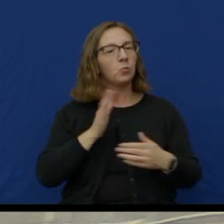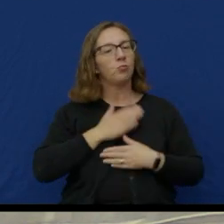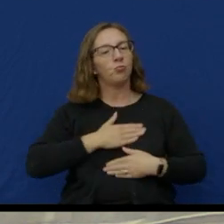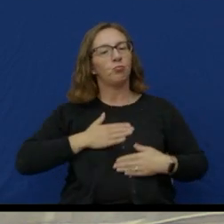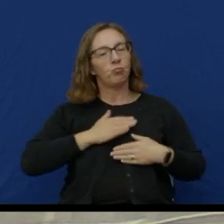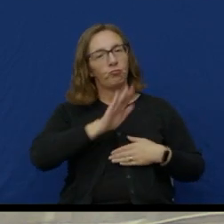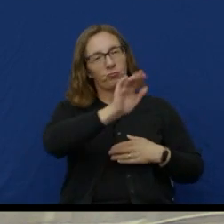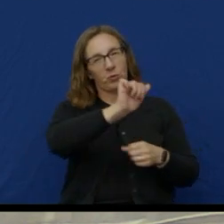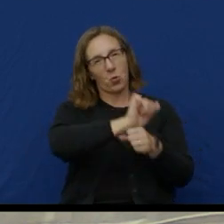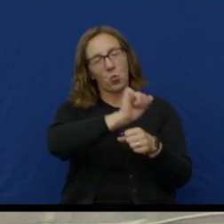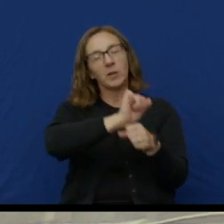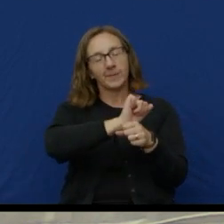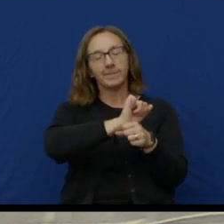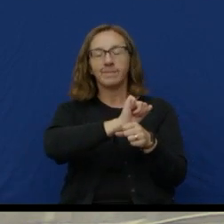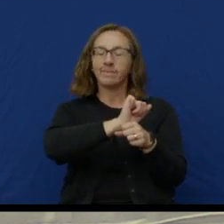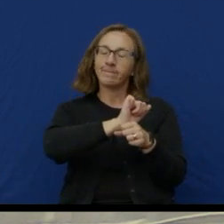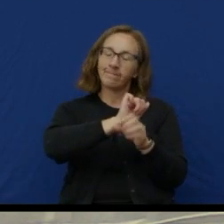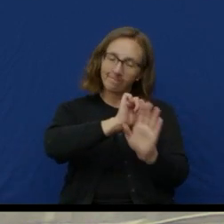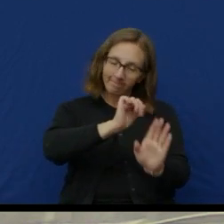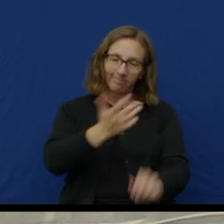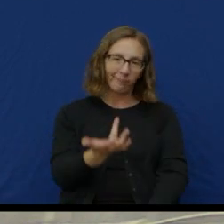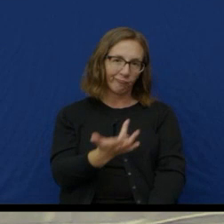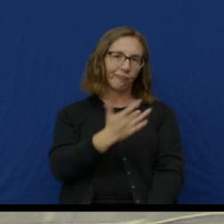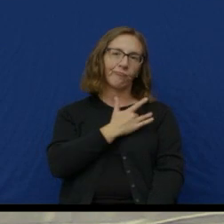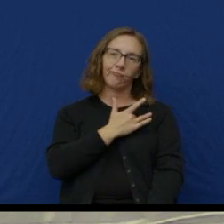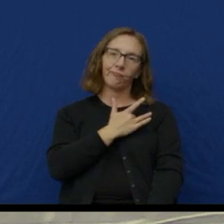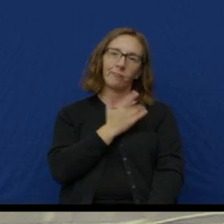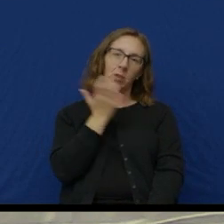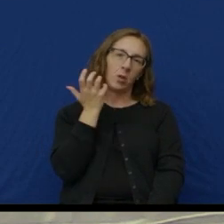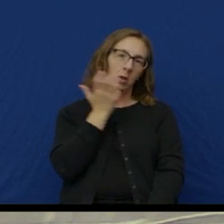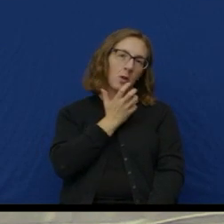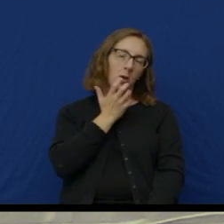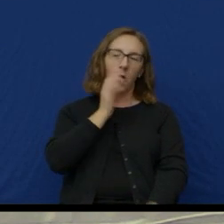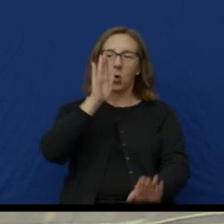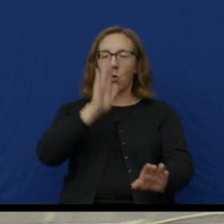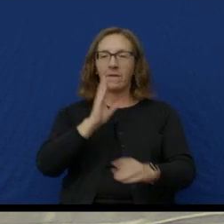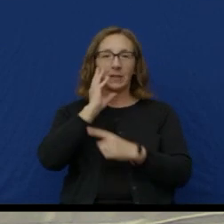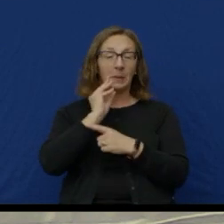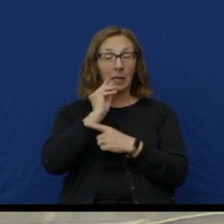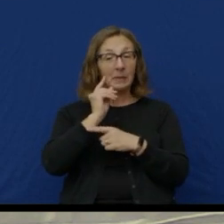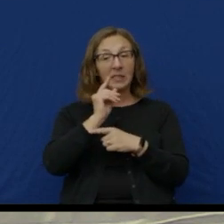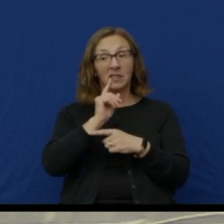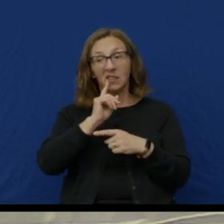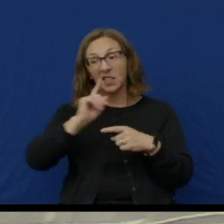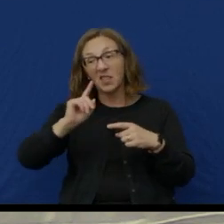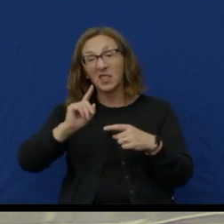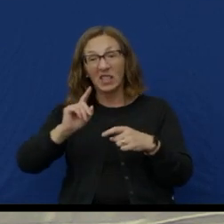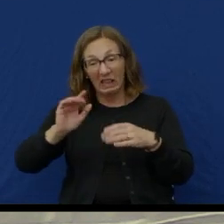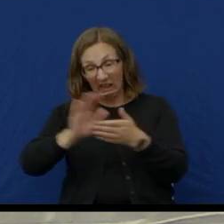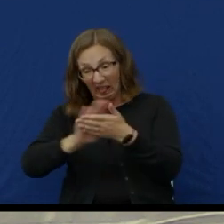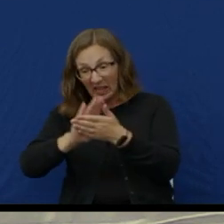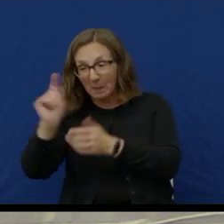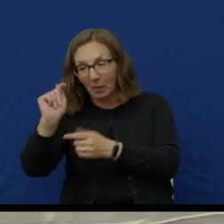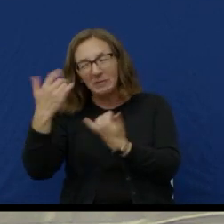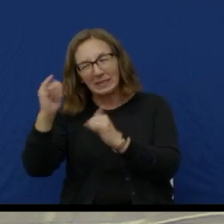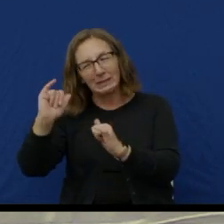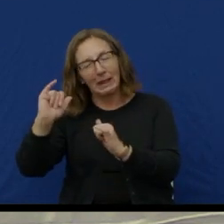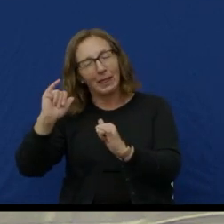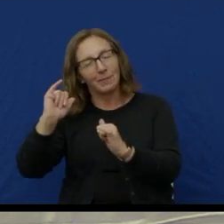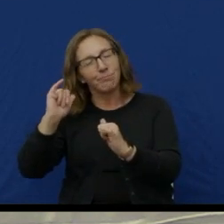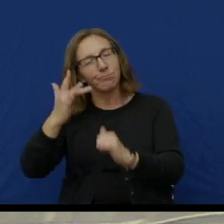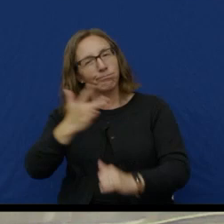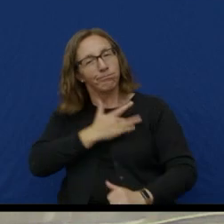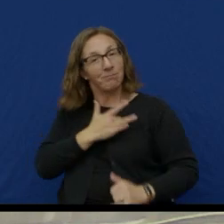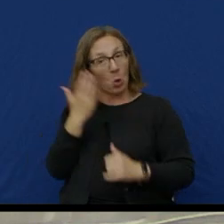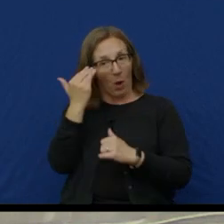them. It was a wonderful experience, even the cleaning bathrooms. It was a wonderful experience because every